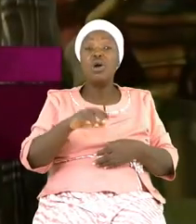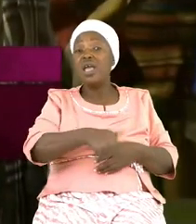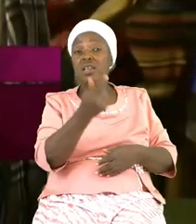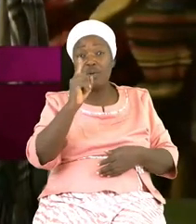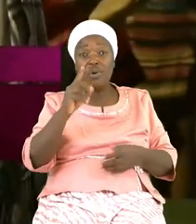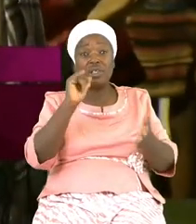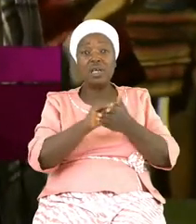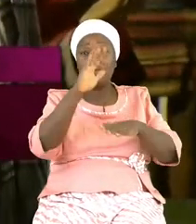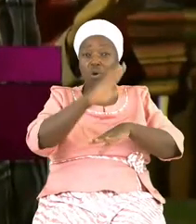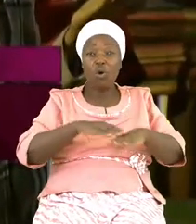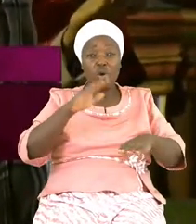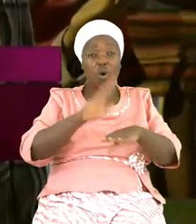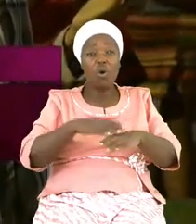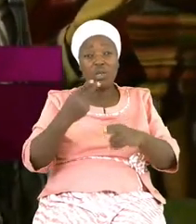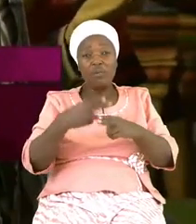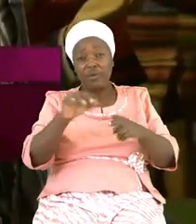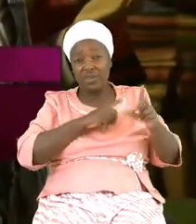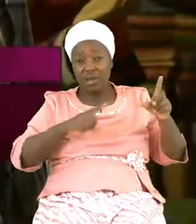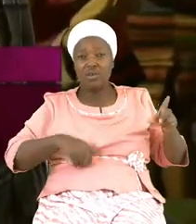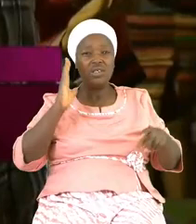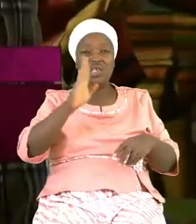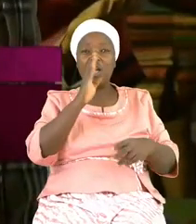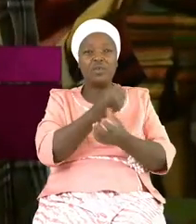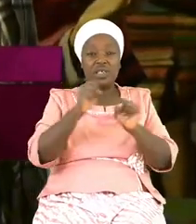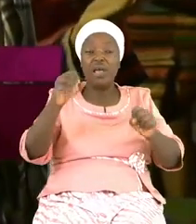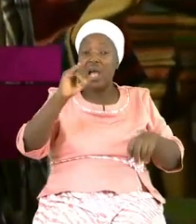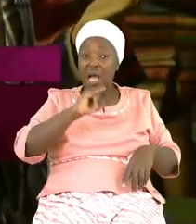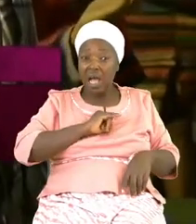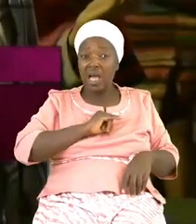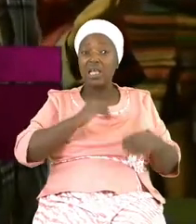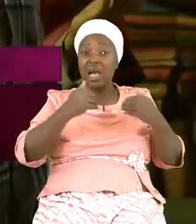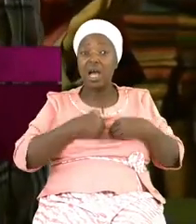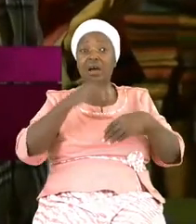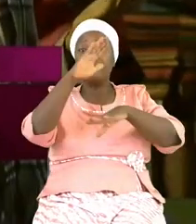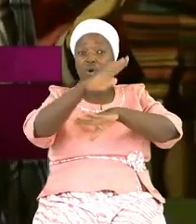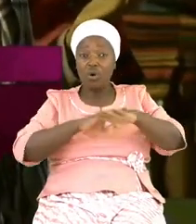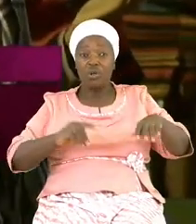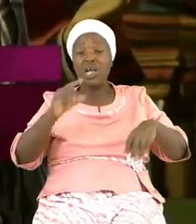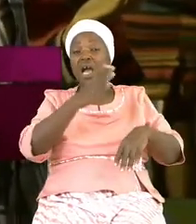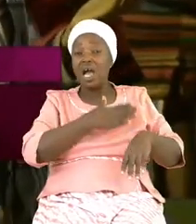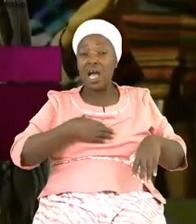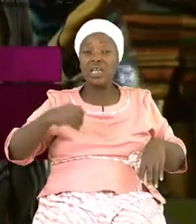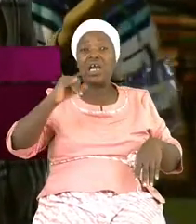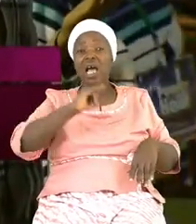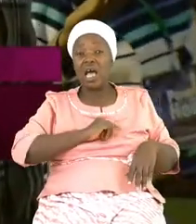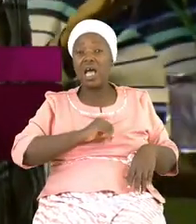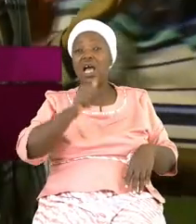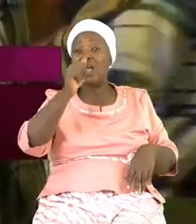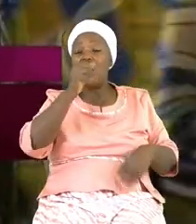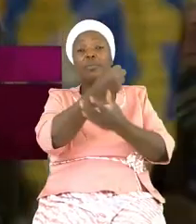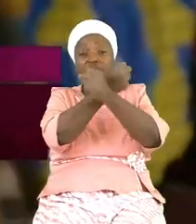of the Lord shall be saved. I have called, I am